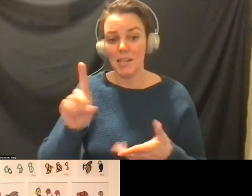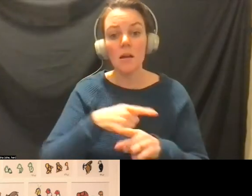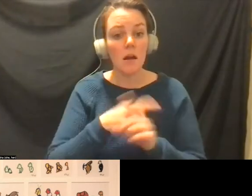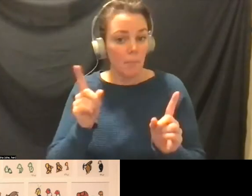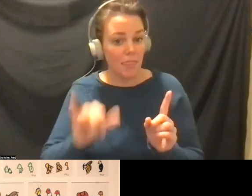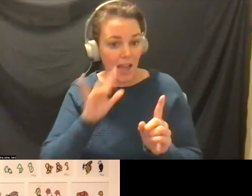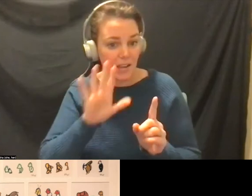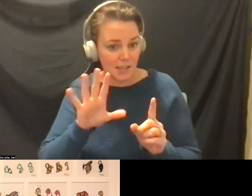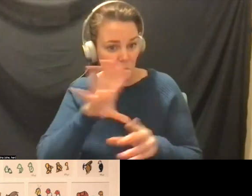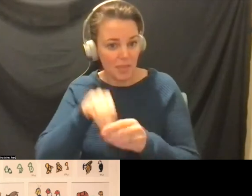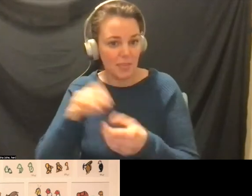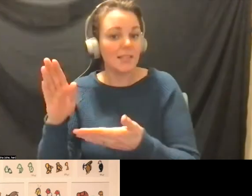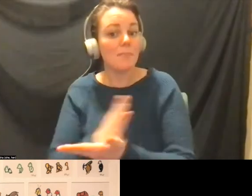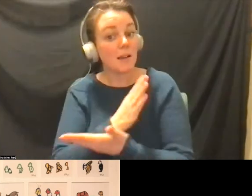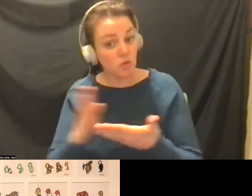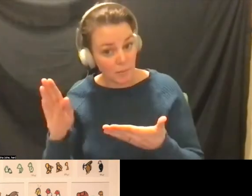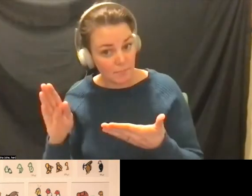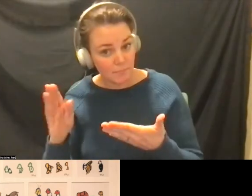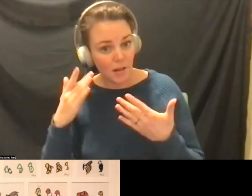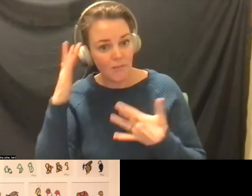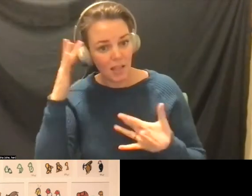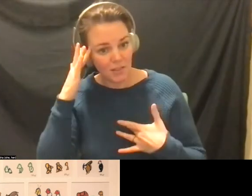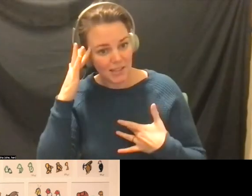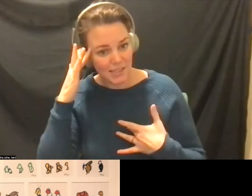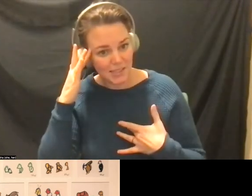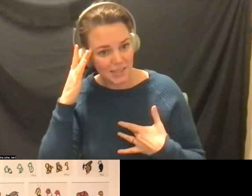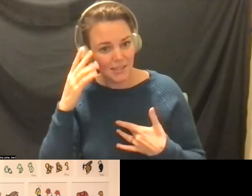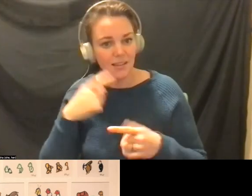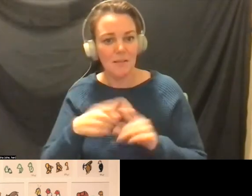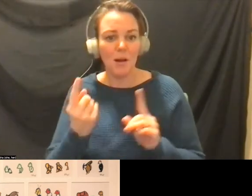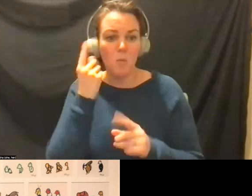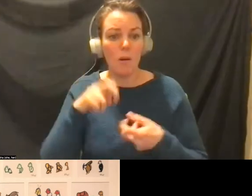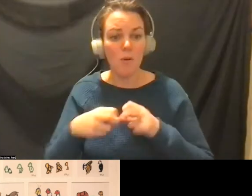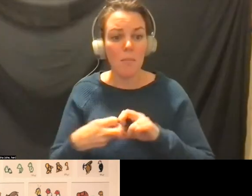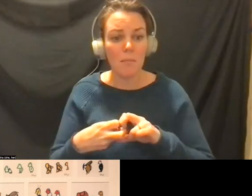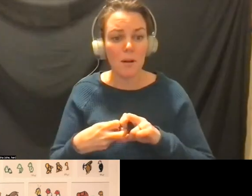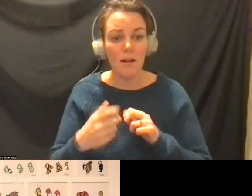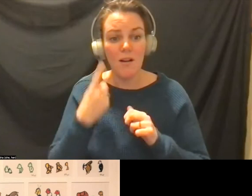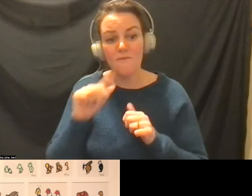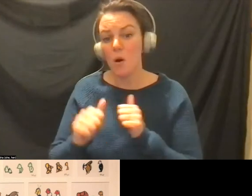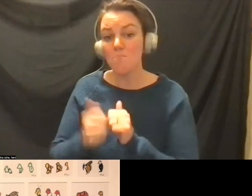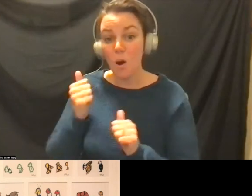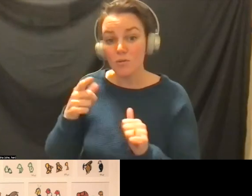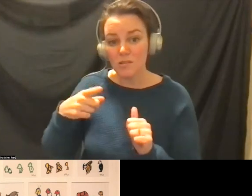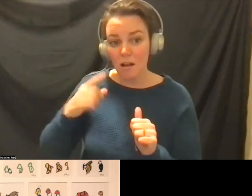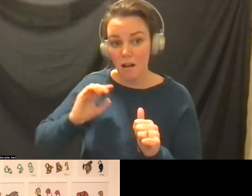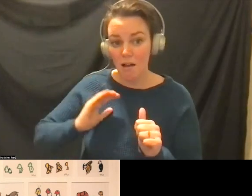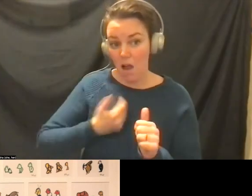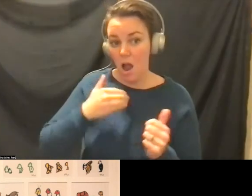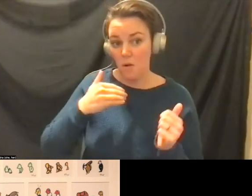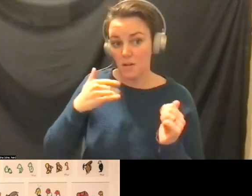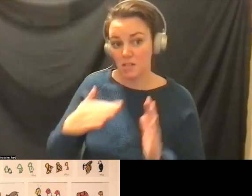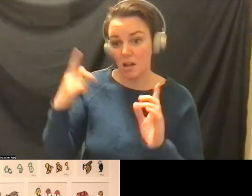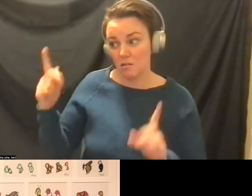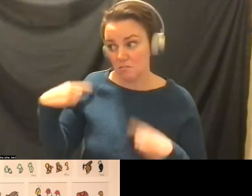of illnesses. And so I think the problem is that in most of these studies, really not